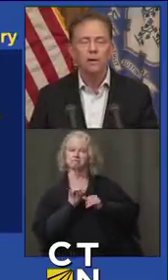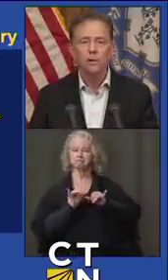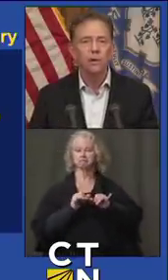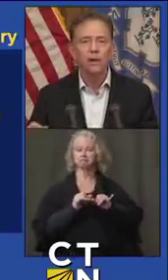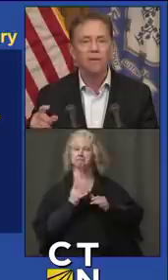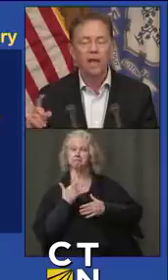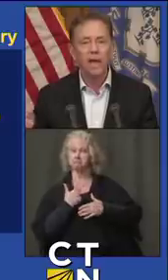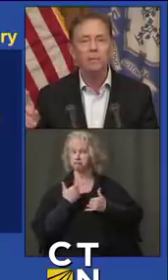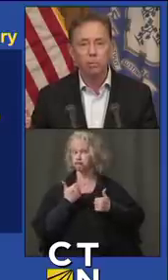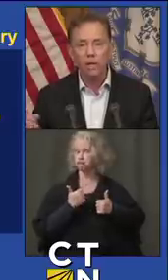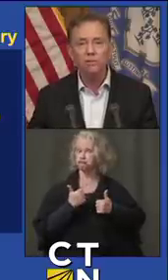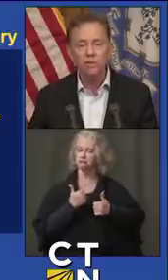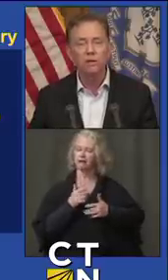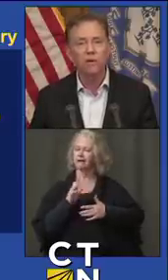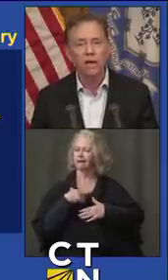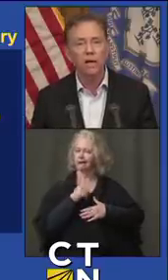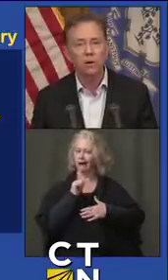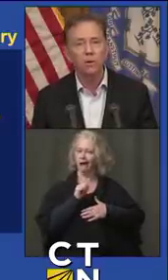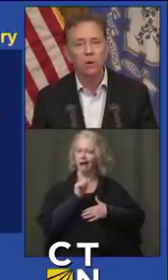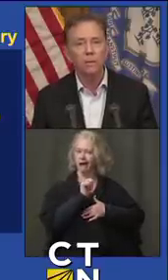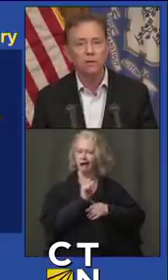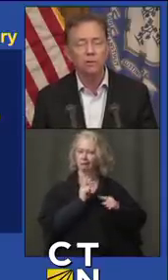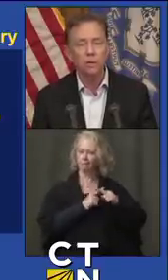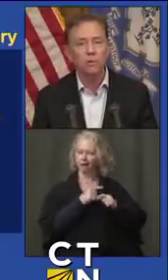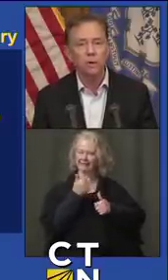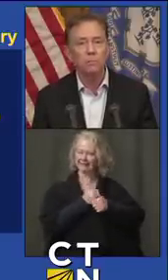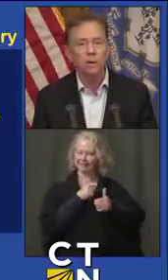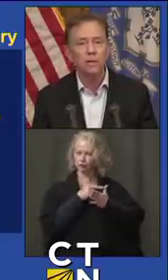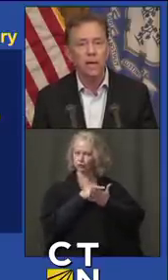I don't think we're going to have an A+ in every category, but I